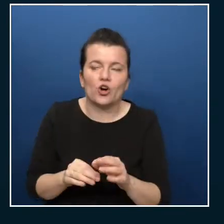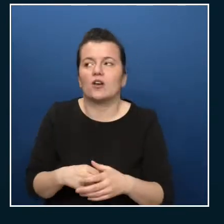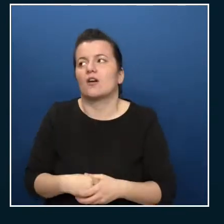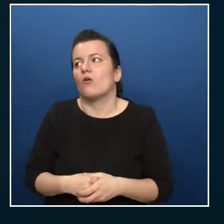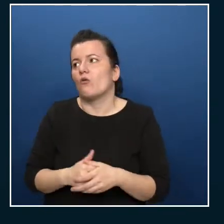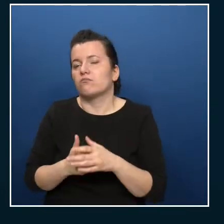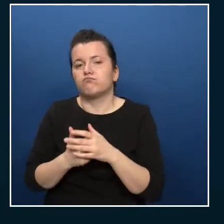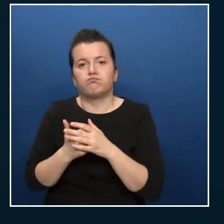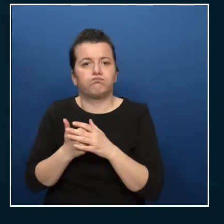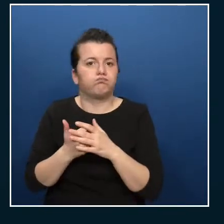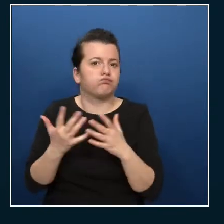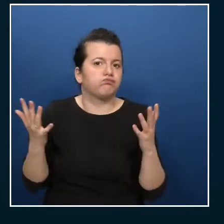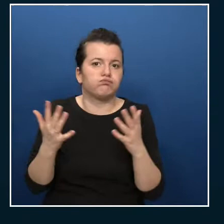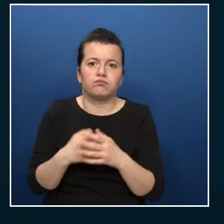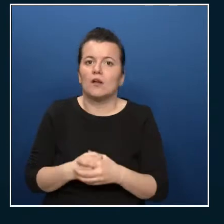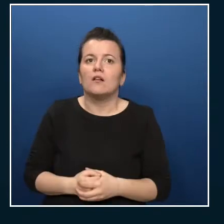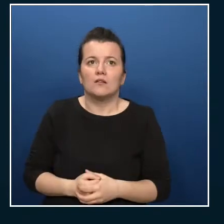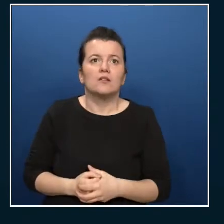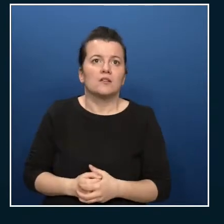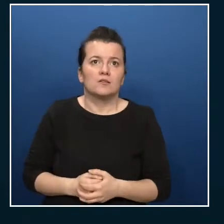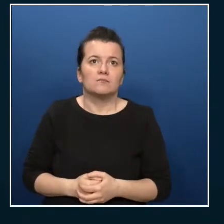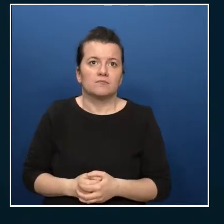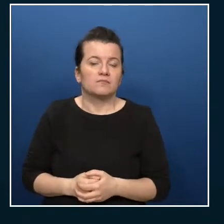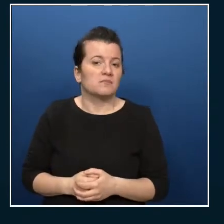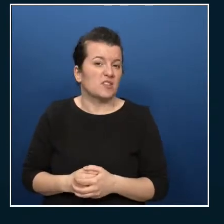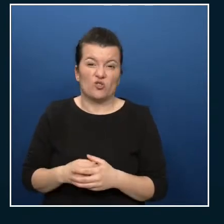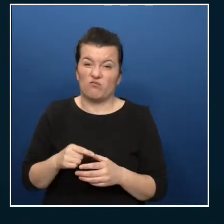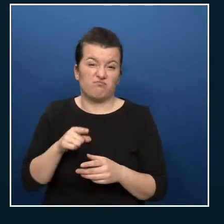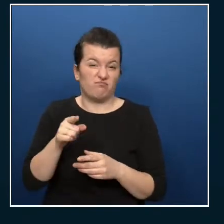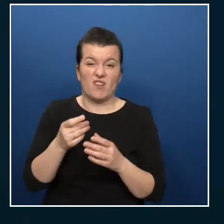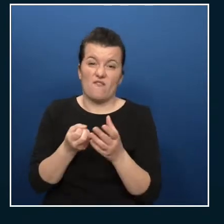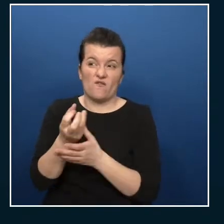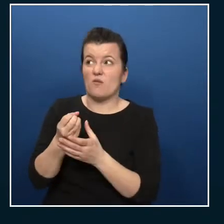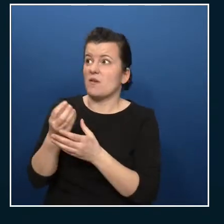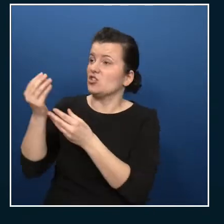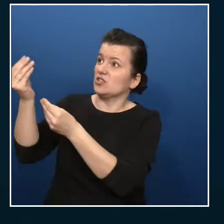some value out of this information. Yeah.